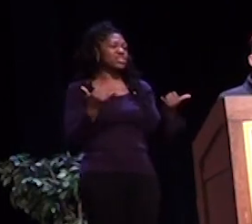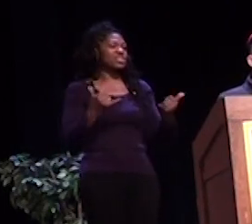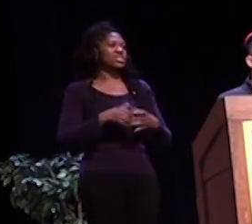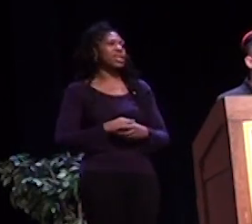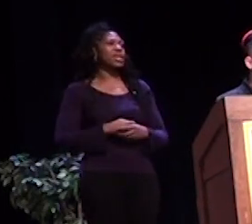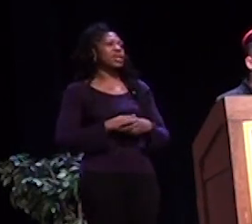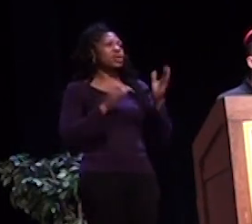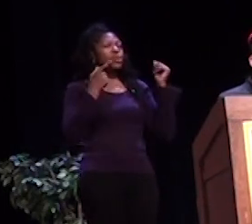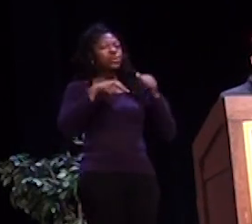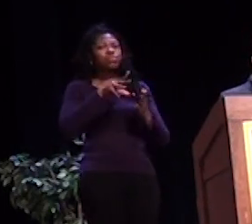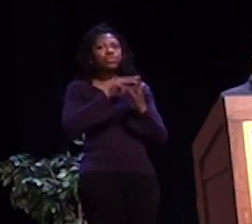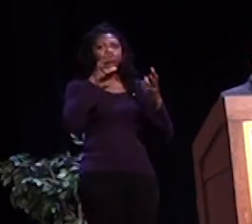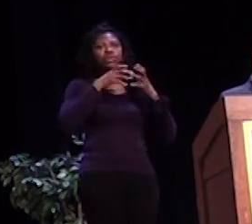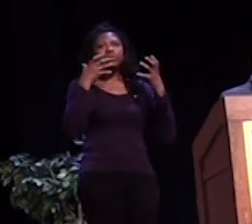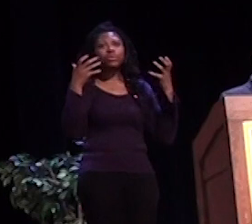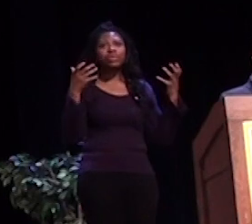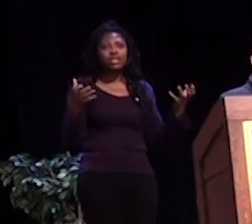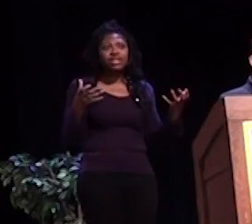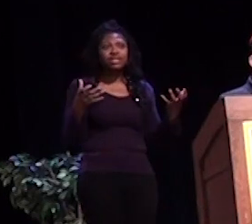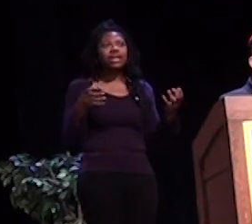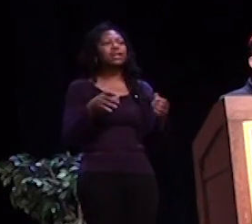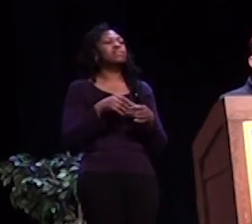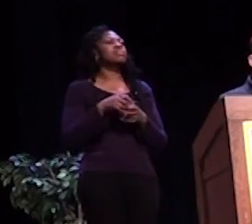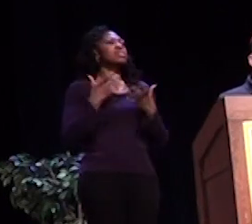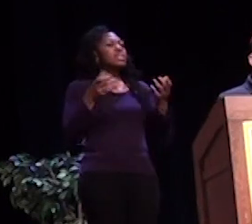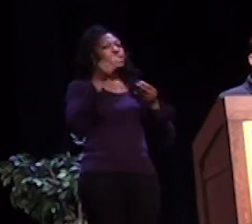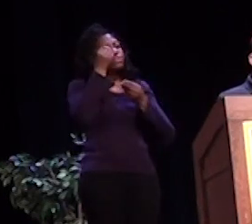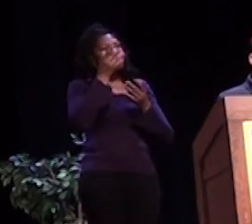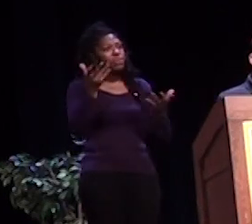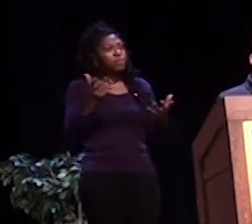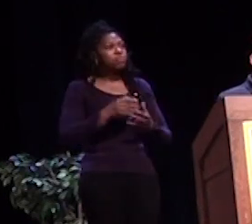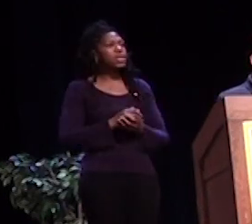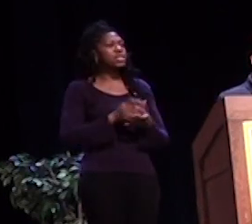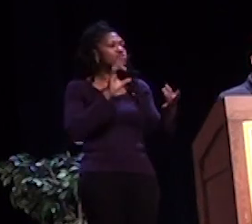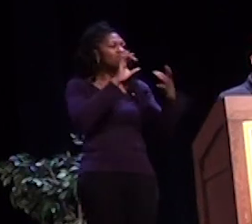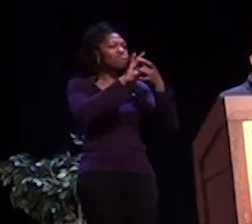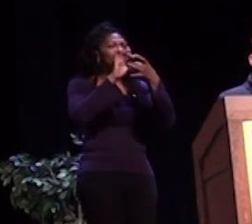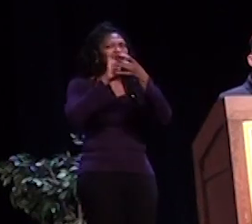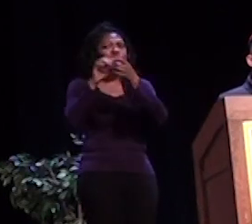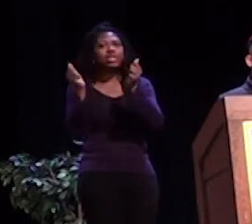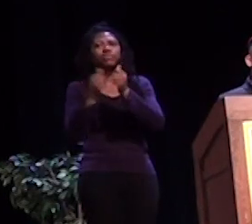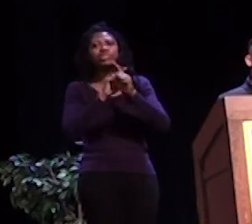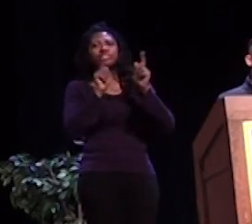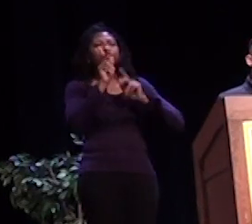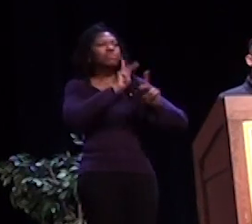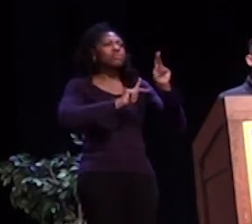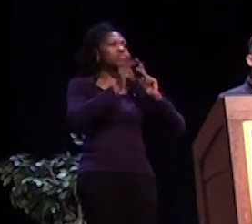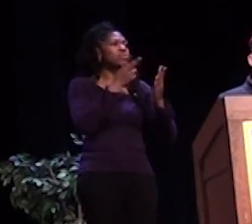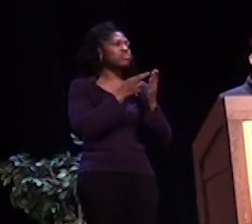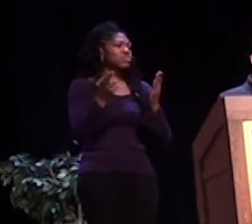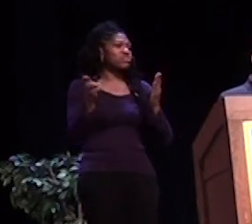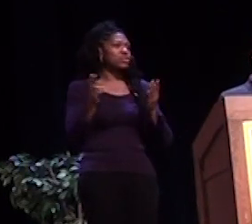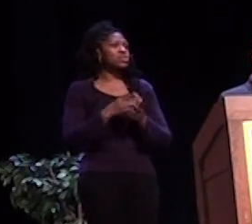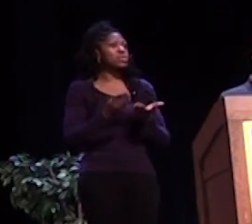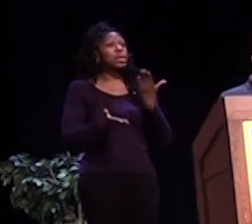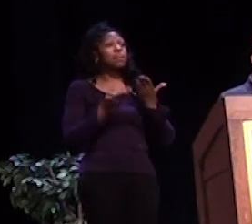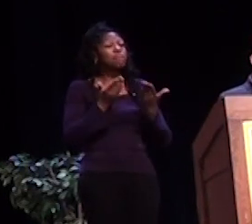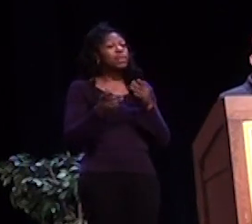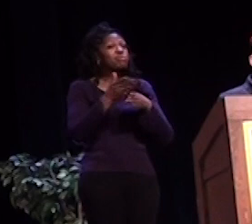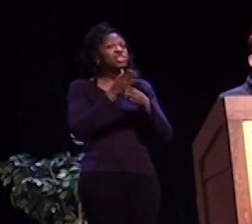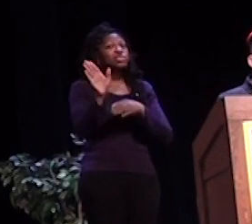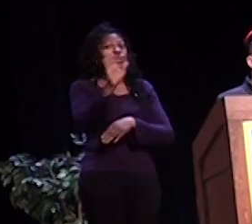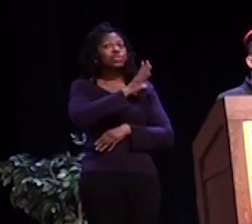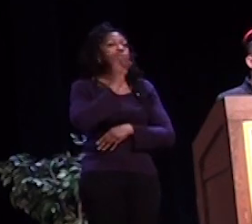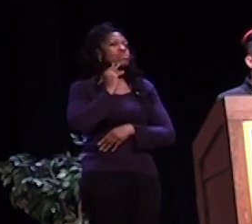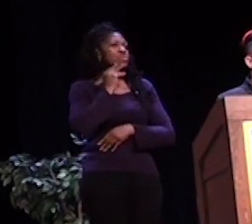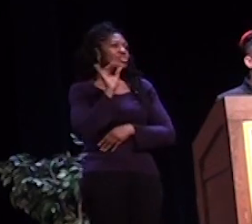We hope you learned a lot, gained valuable insight, are connected to a multitude of resources available today, and that you're able to share your lived experiences.